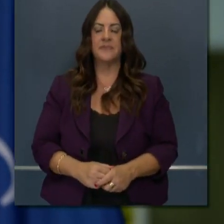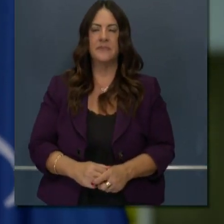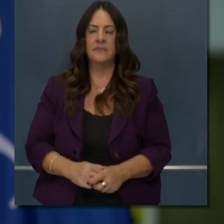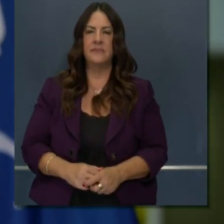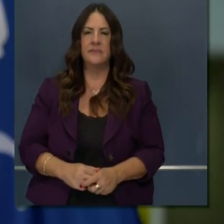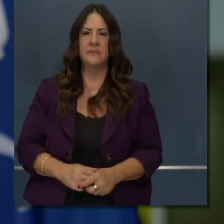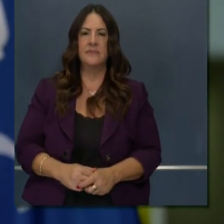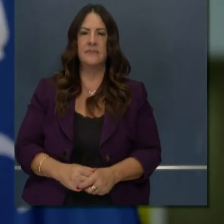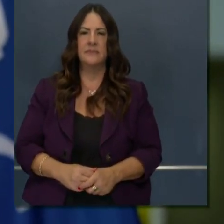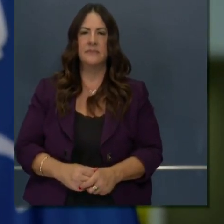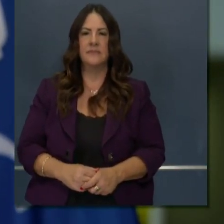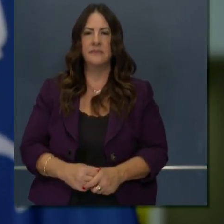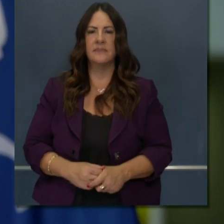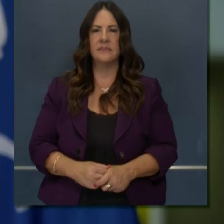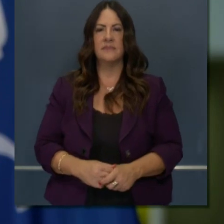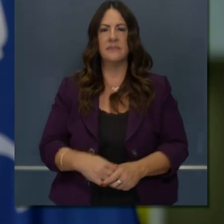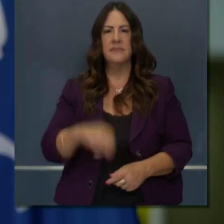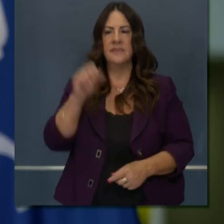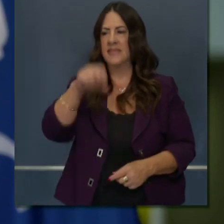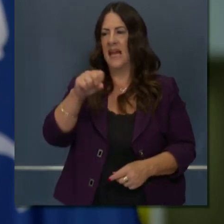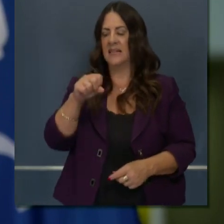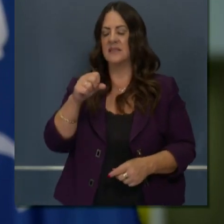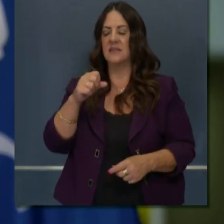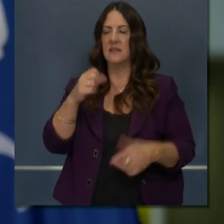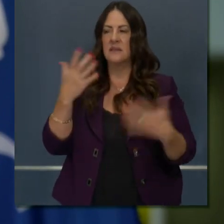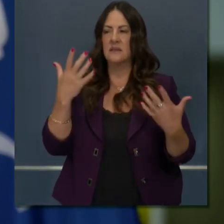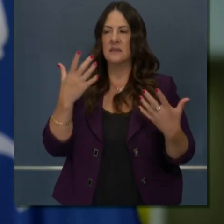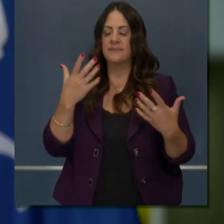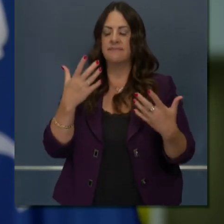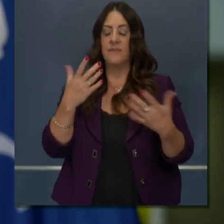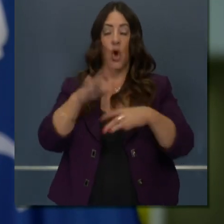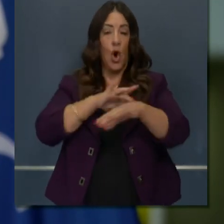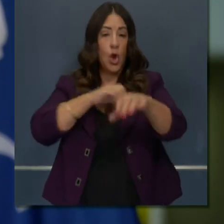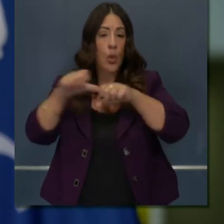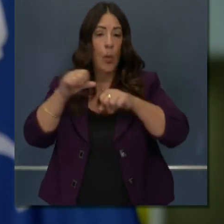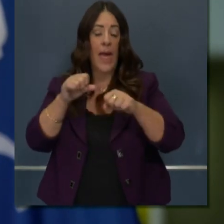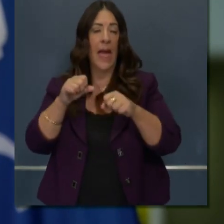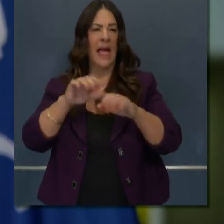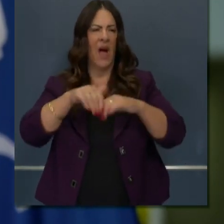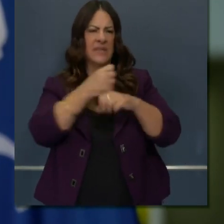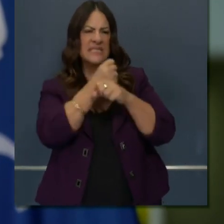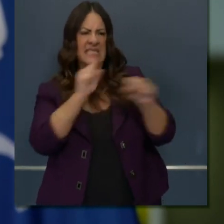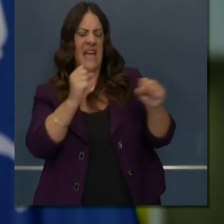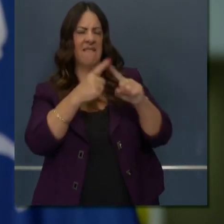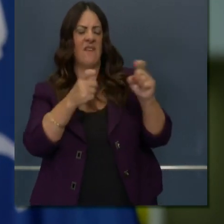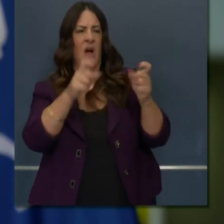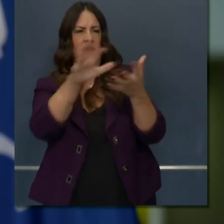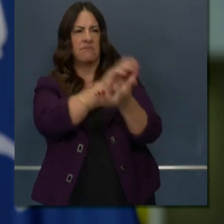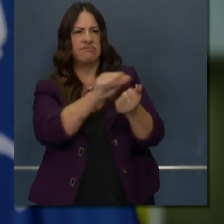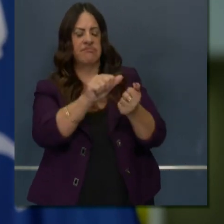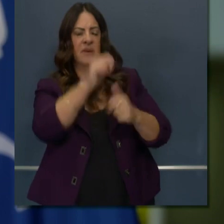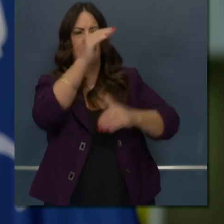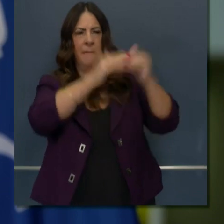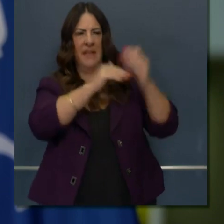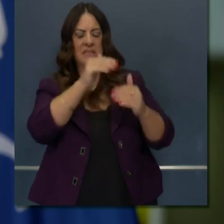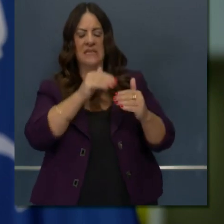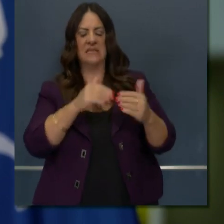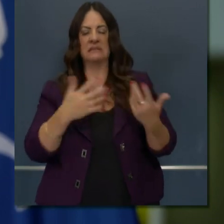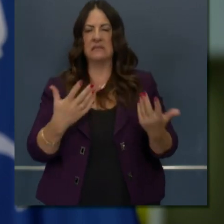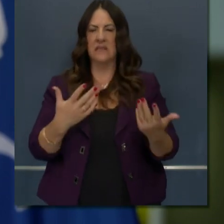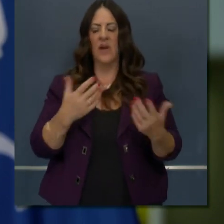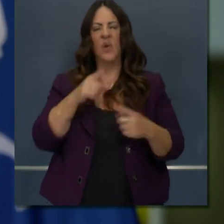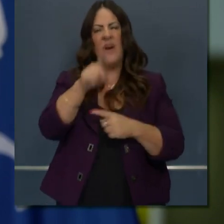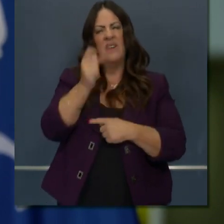So really, the safety from earthquakes and structural damage really starts with understanding